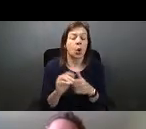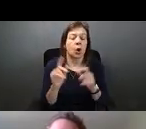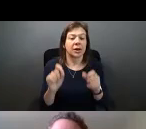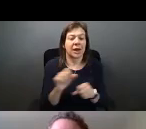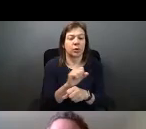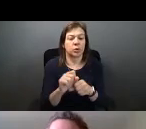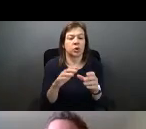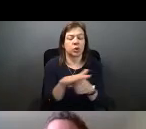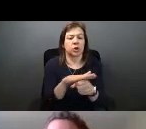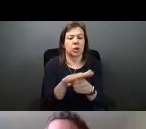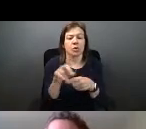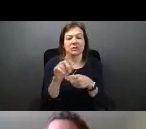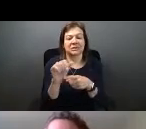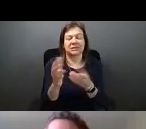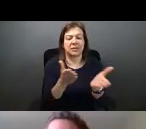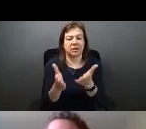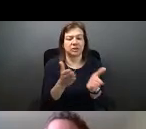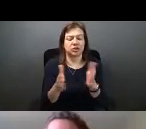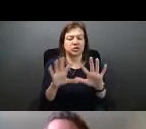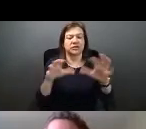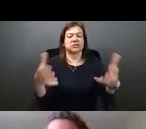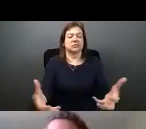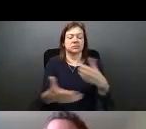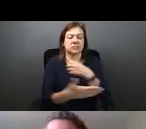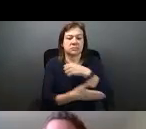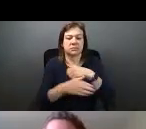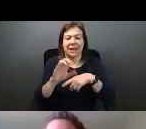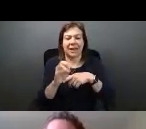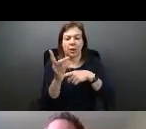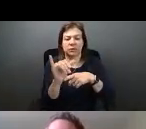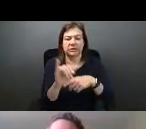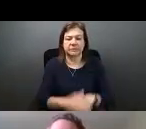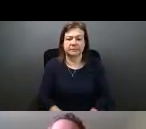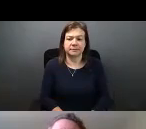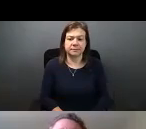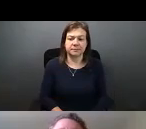disability service organization, which covers our entire county as a partner?